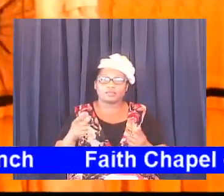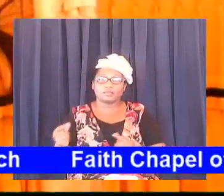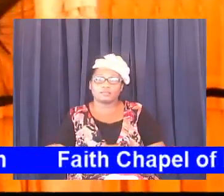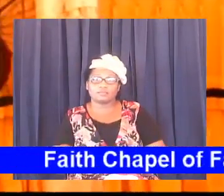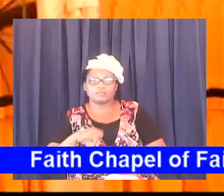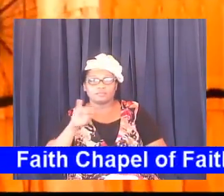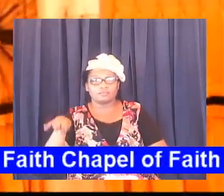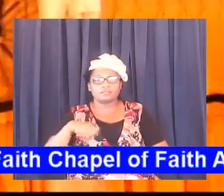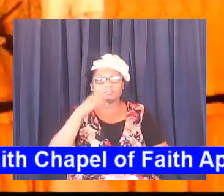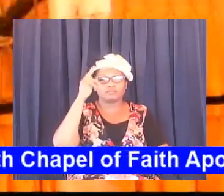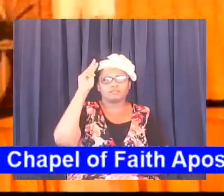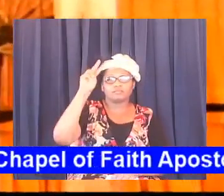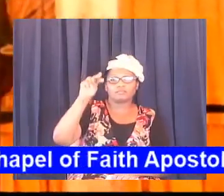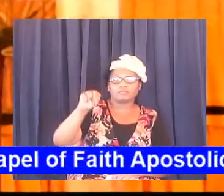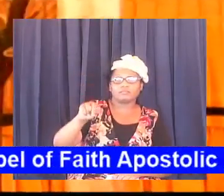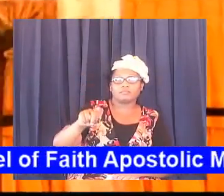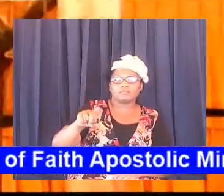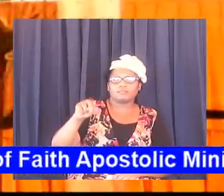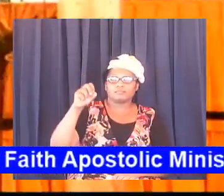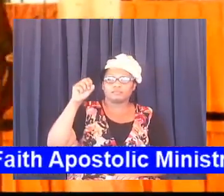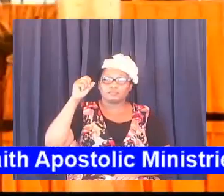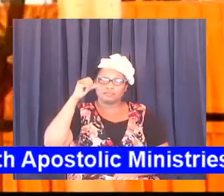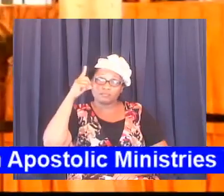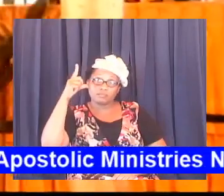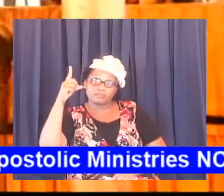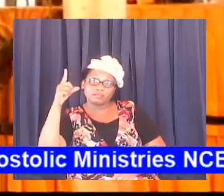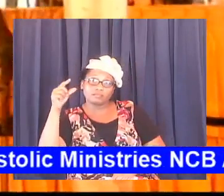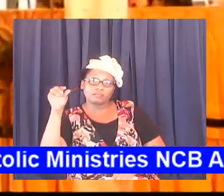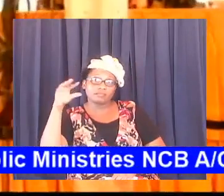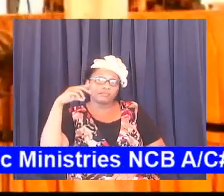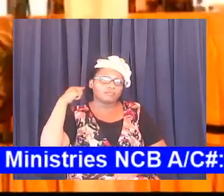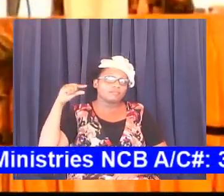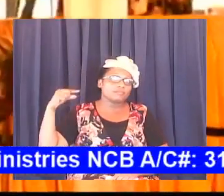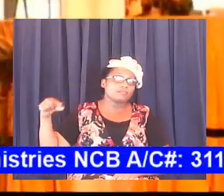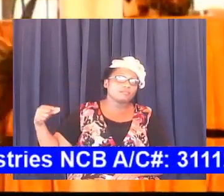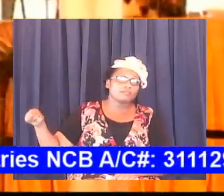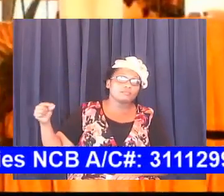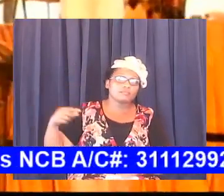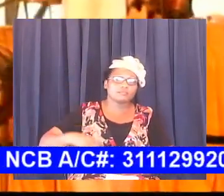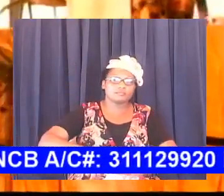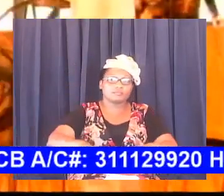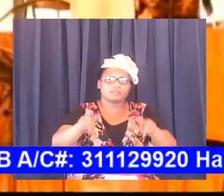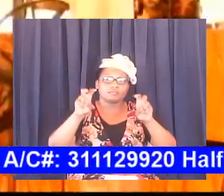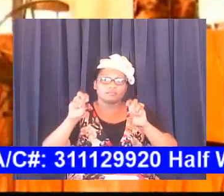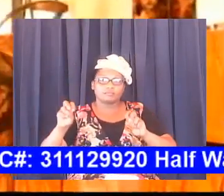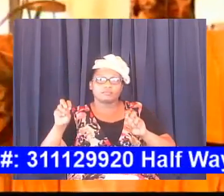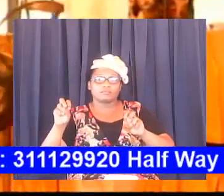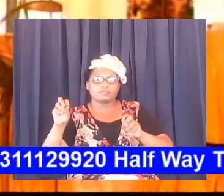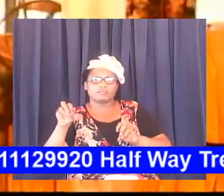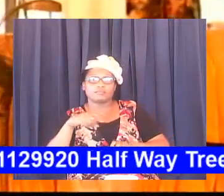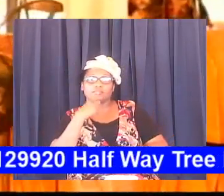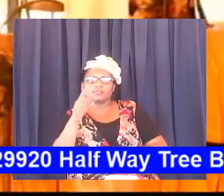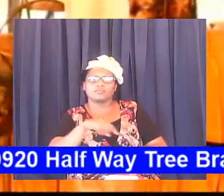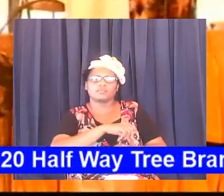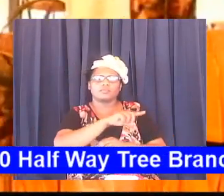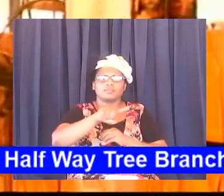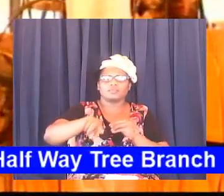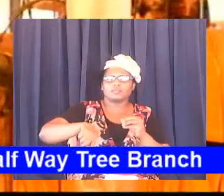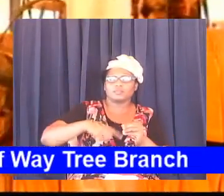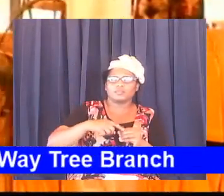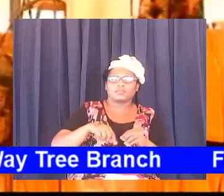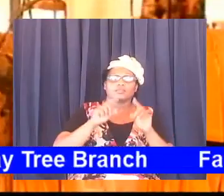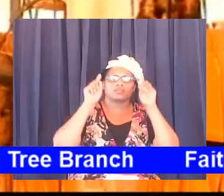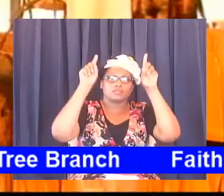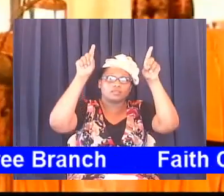John caught a glimpse of the golden throne. Tell me all about it.